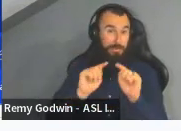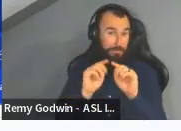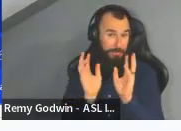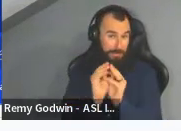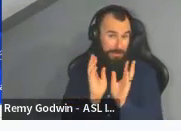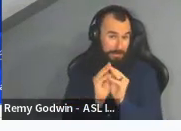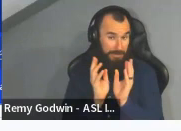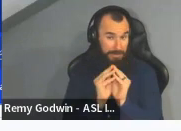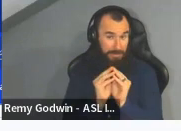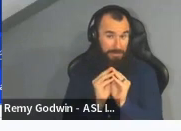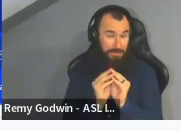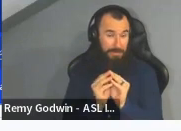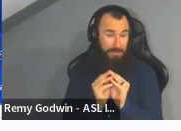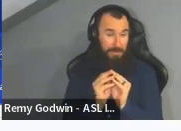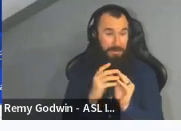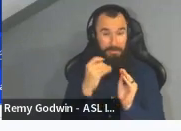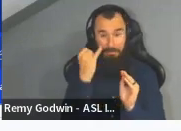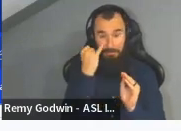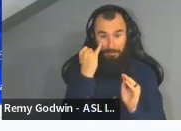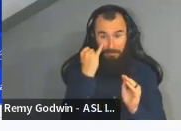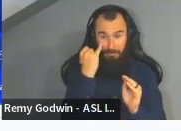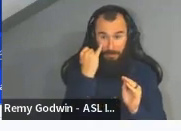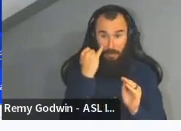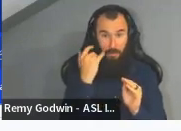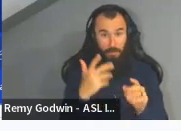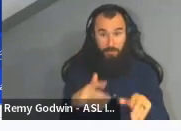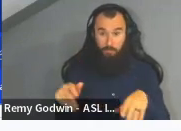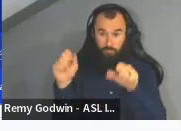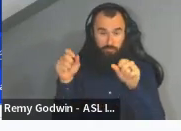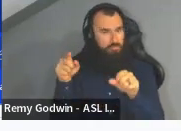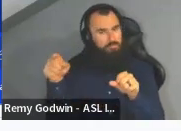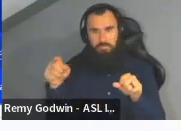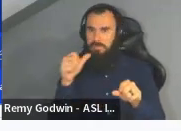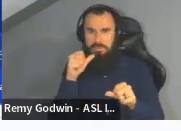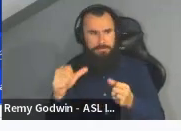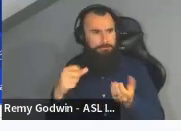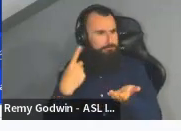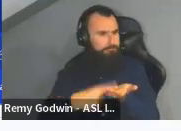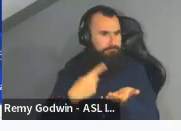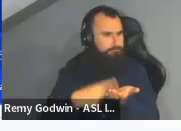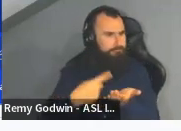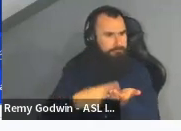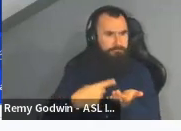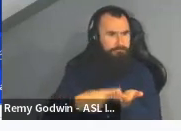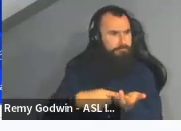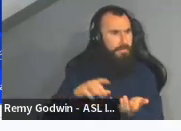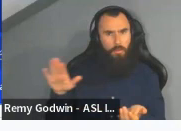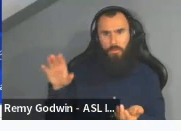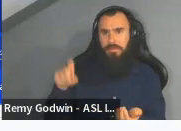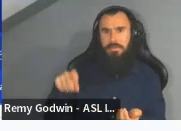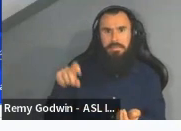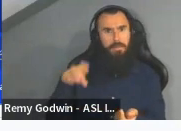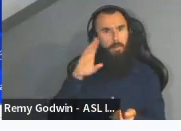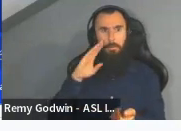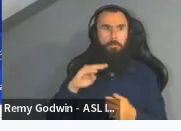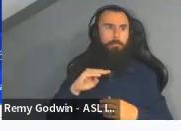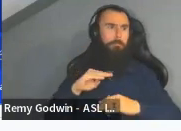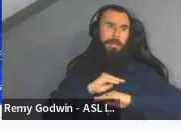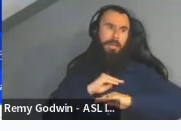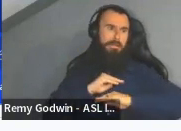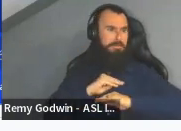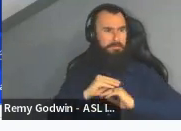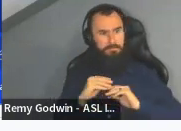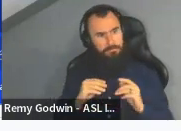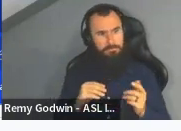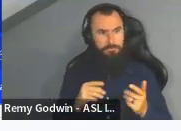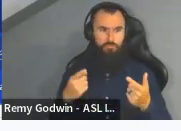information if IEP meetings were held and the team did not discuss how the students' needs will be met during staff